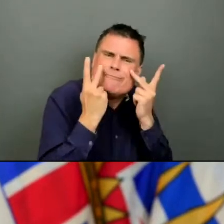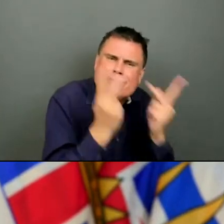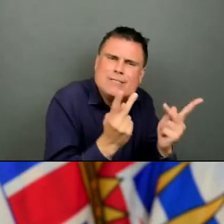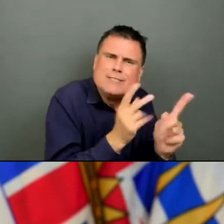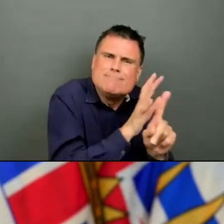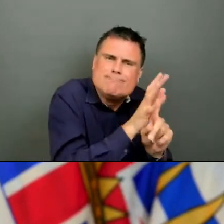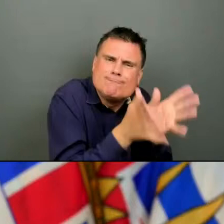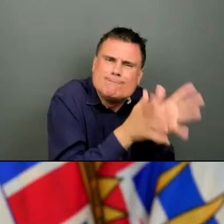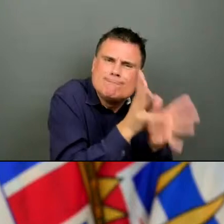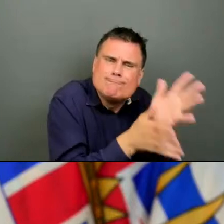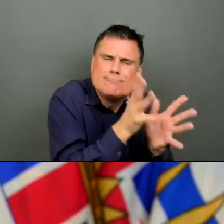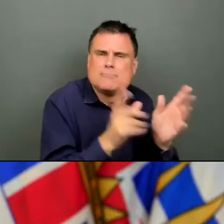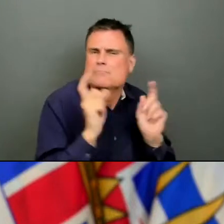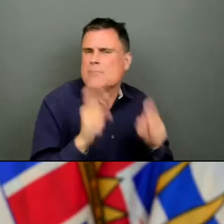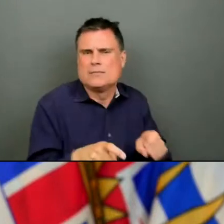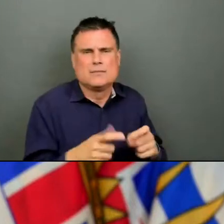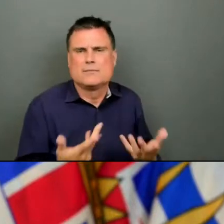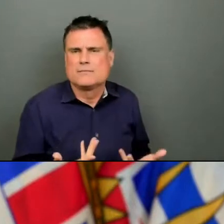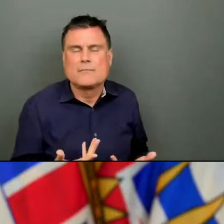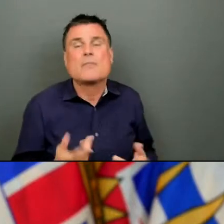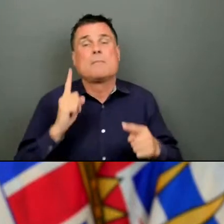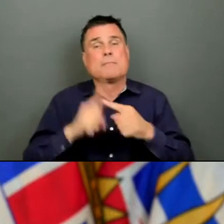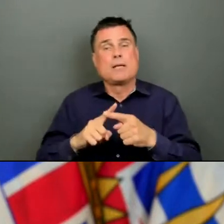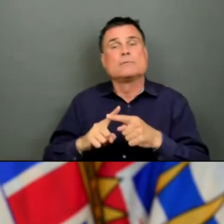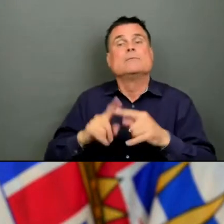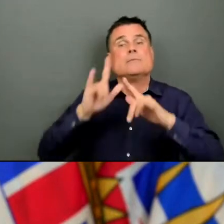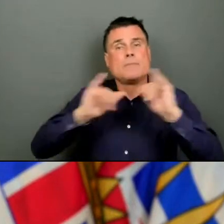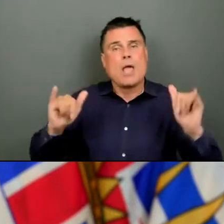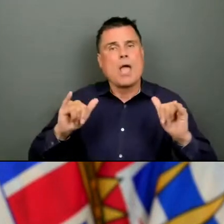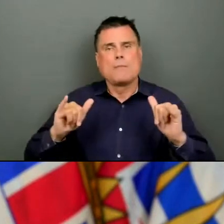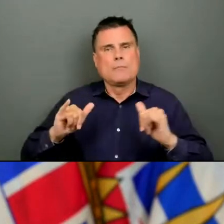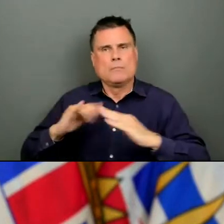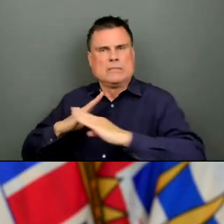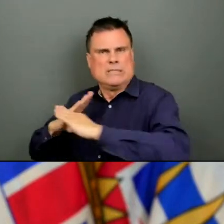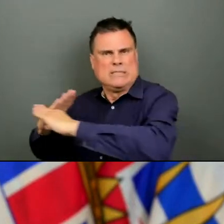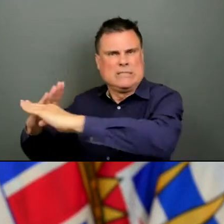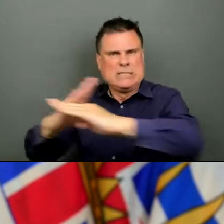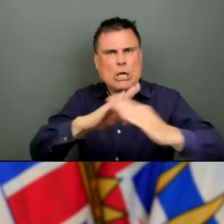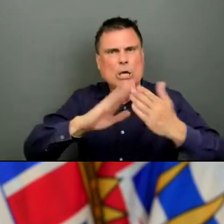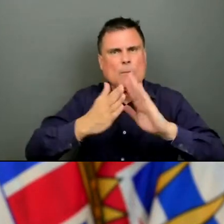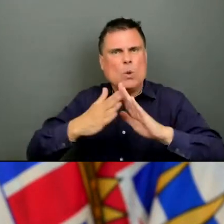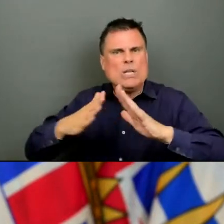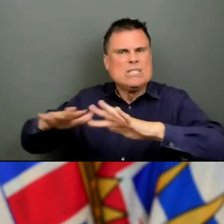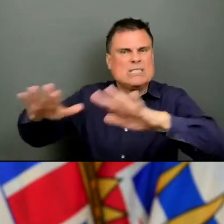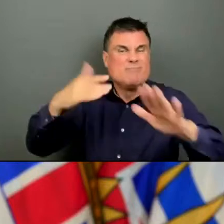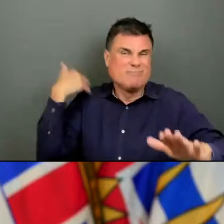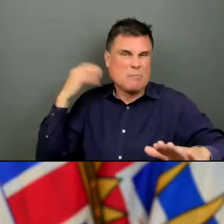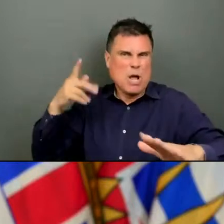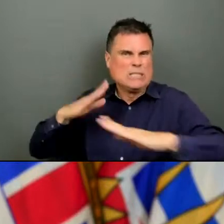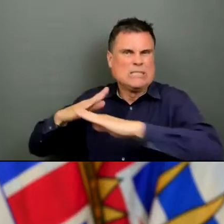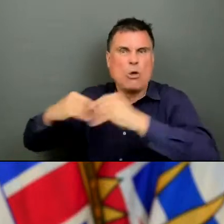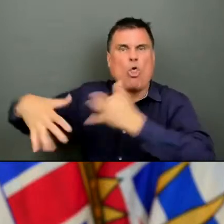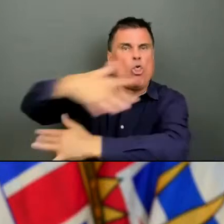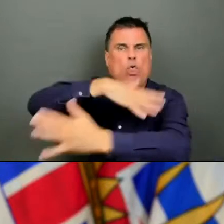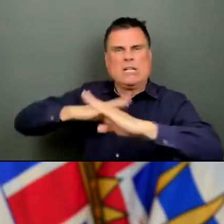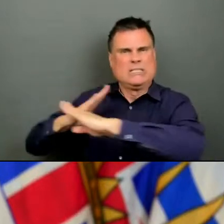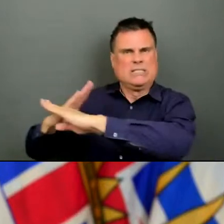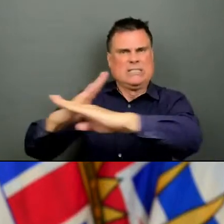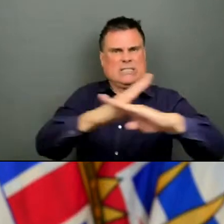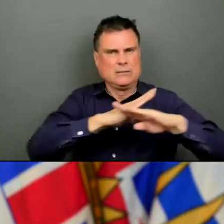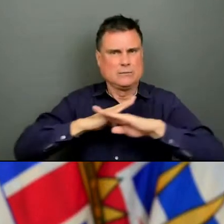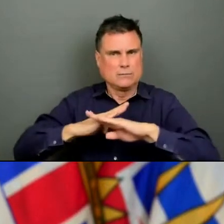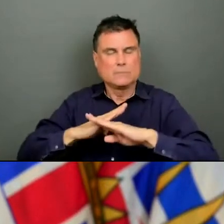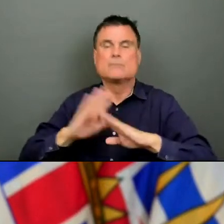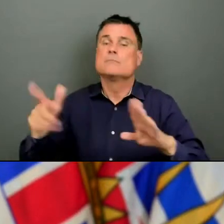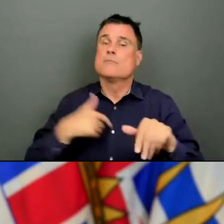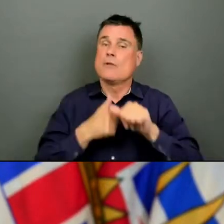in restrictions in the community. And that's really adjusting the response based on what we saw in the real world from the data that